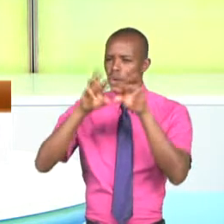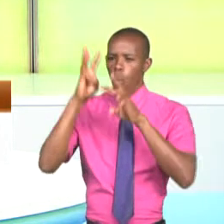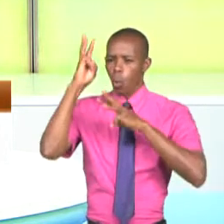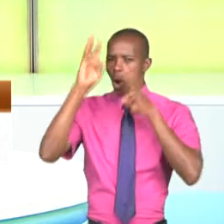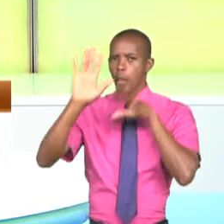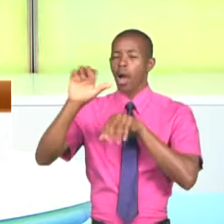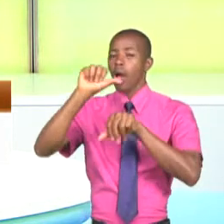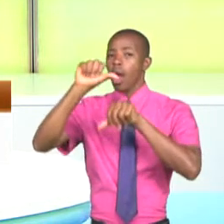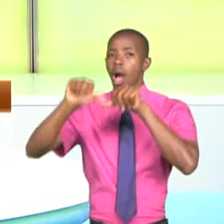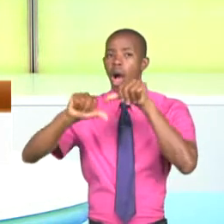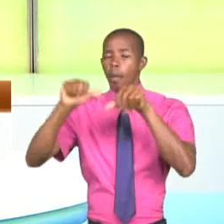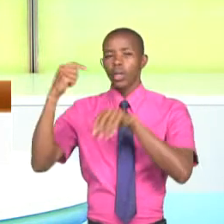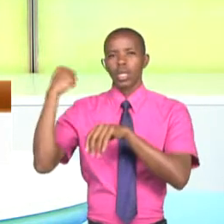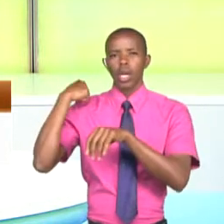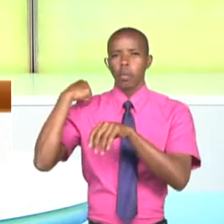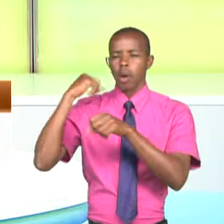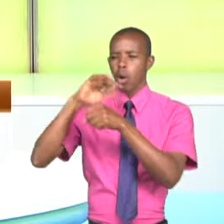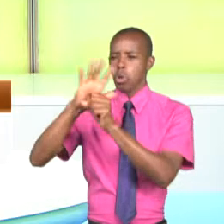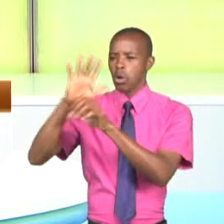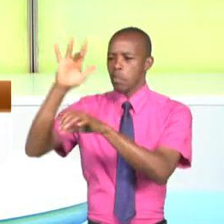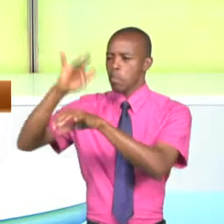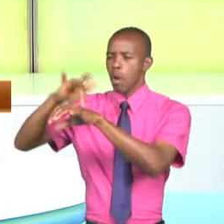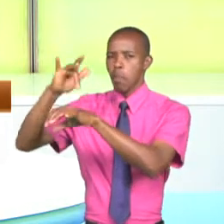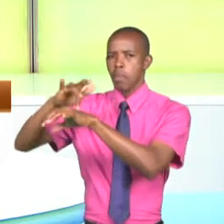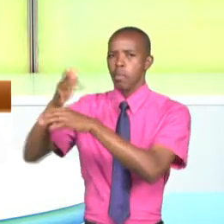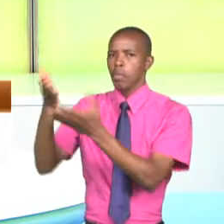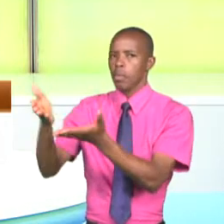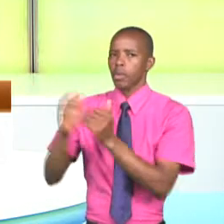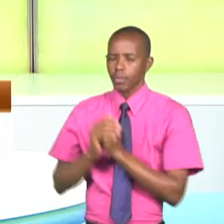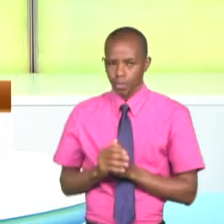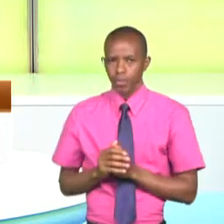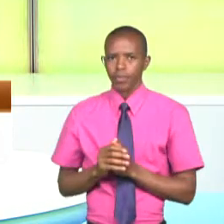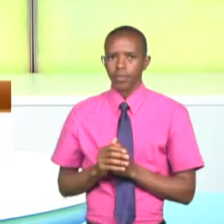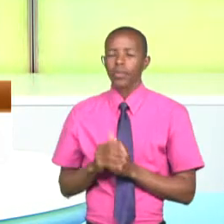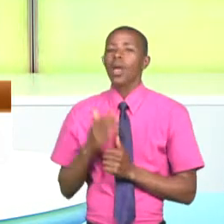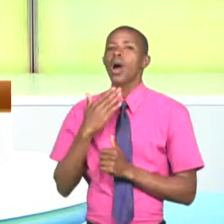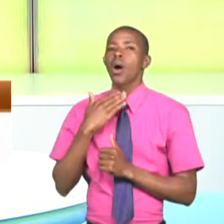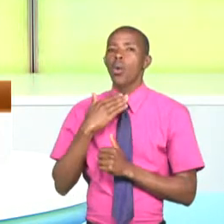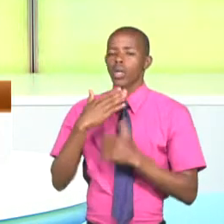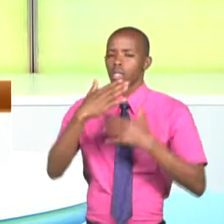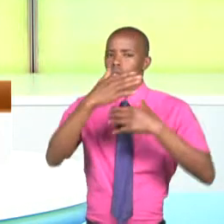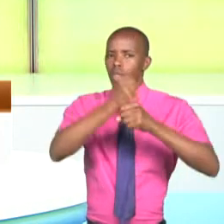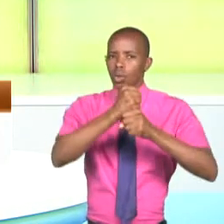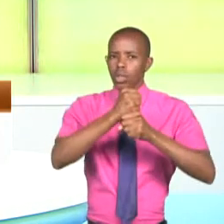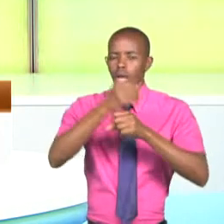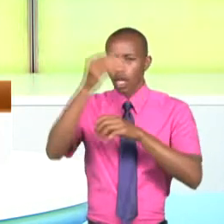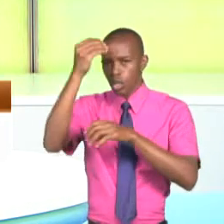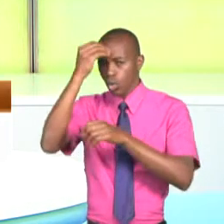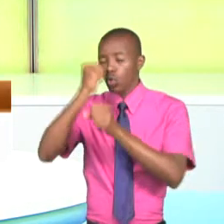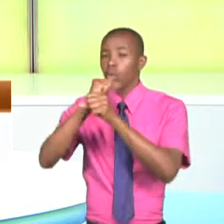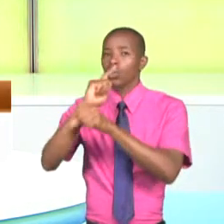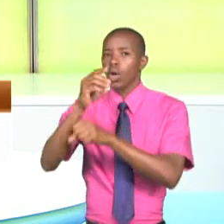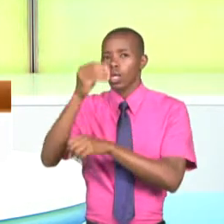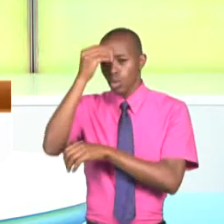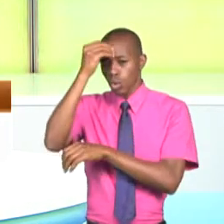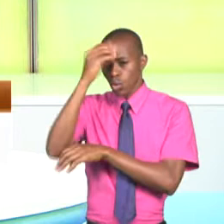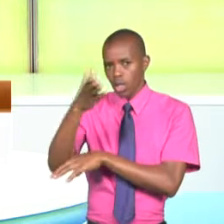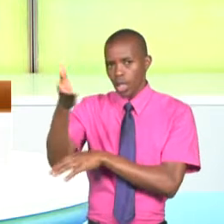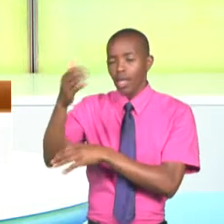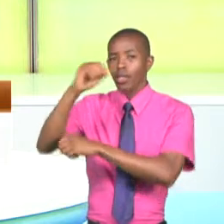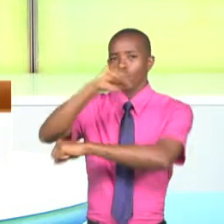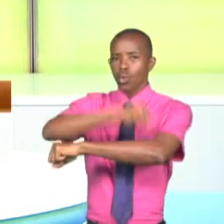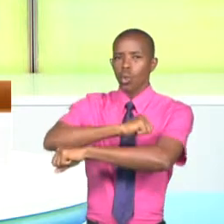wao kuhusiana na idadi ya maambukizi ya virusi vya corona. Wamewataka washikadau wa elimu kuhakikisha wanafunzi walioko